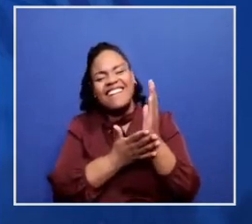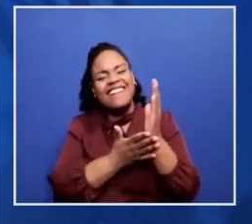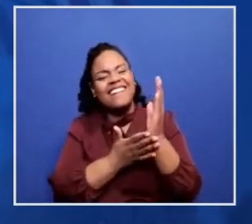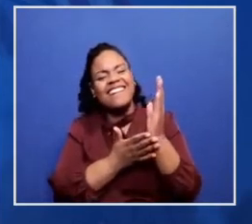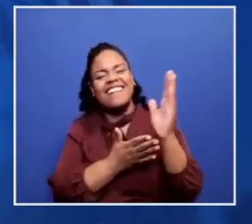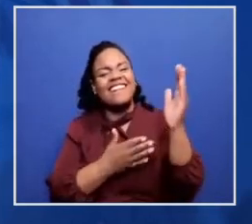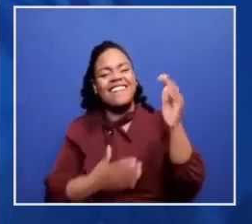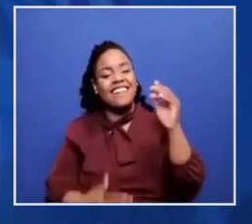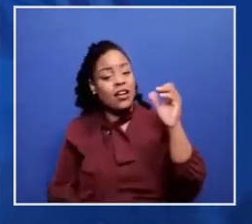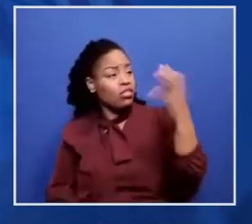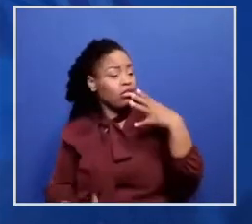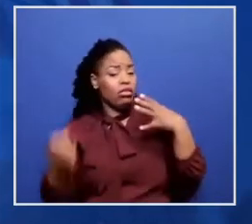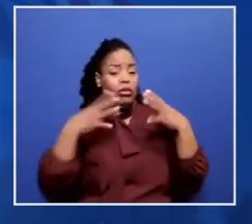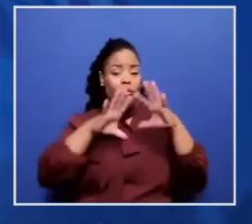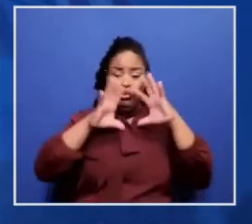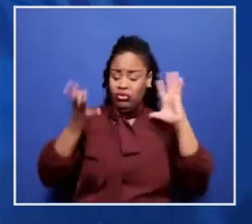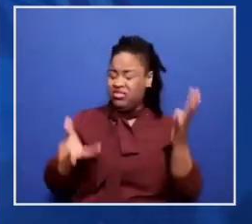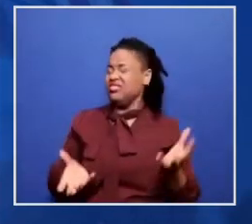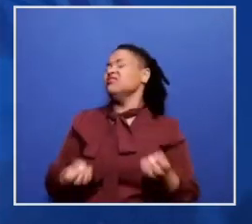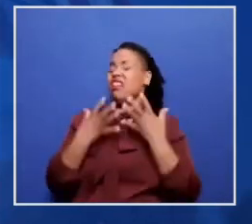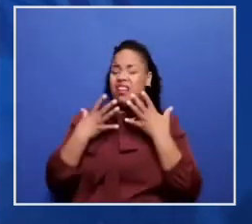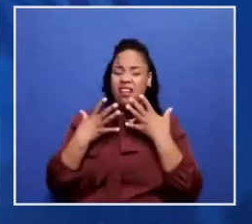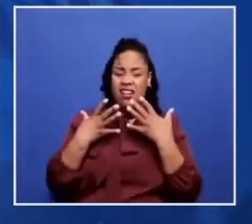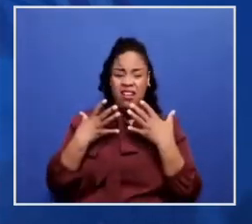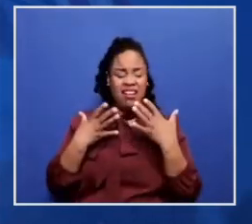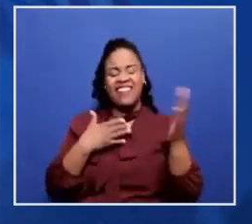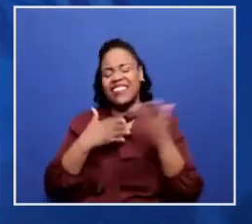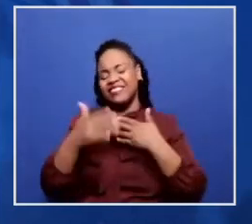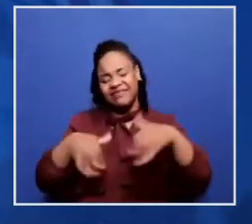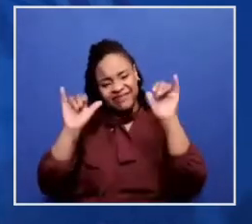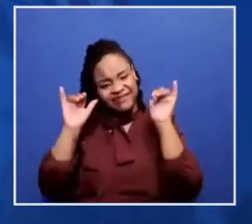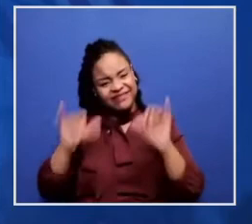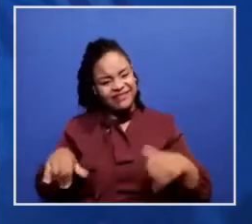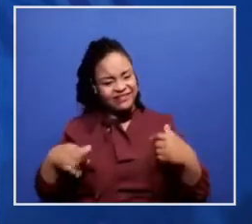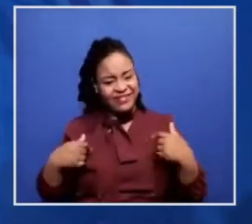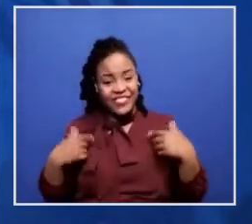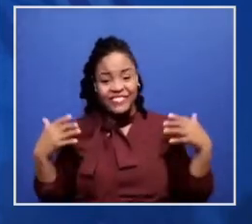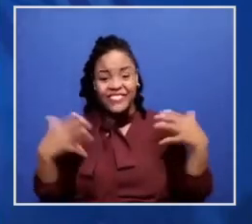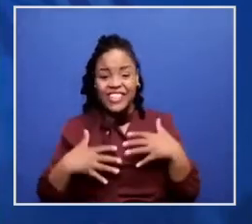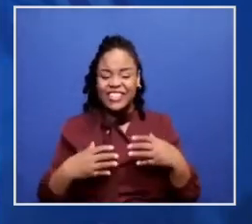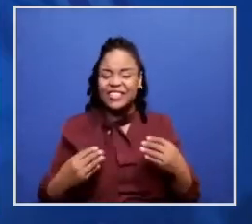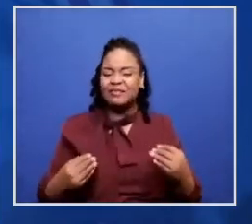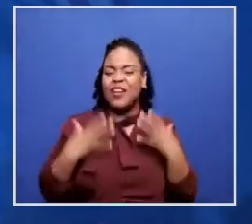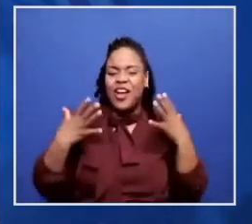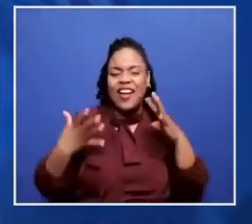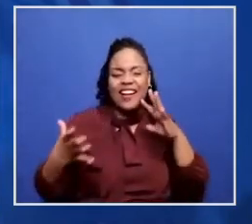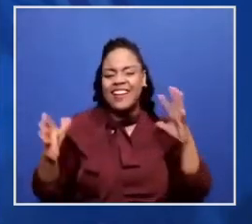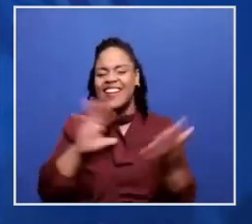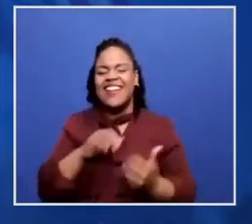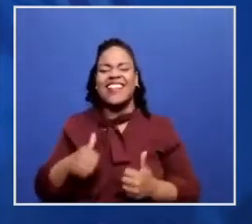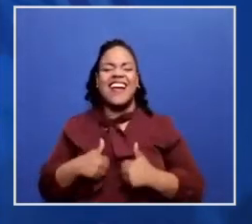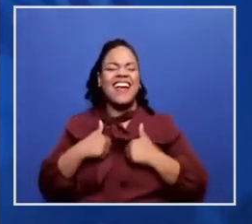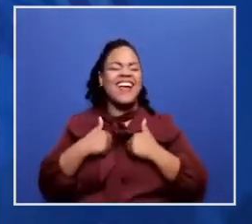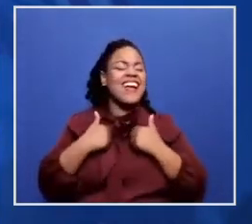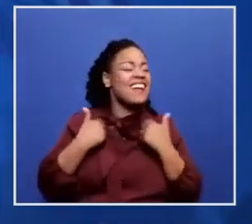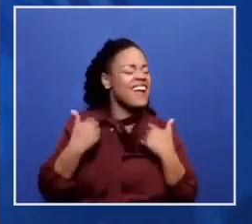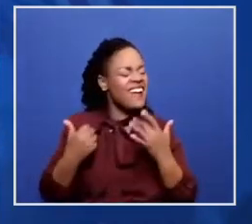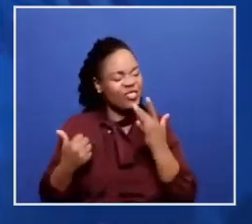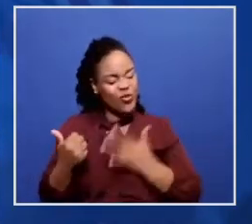face, but the fear gives me life, and I swear till I die, I'm gonna do it my way.